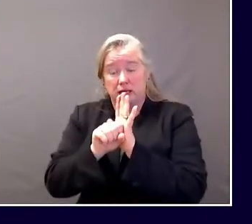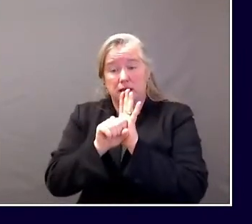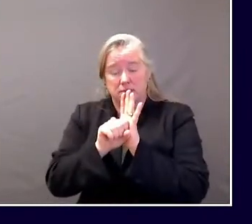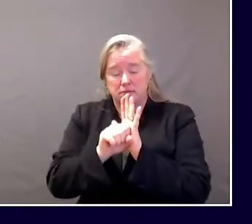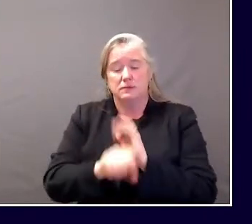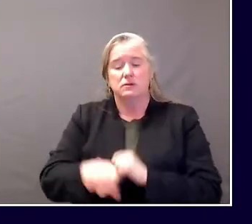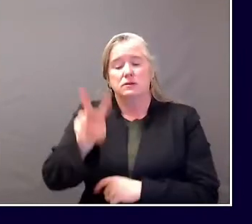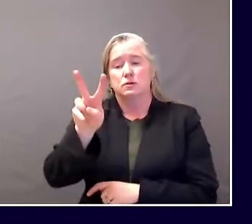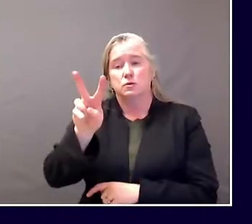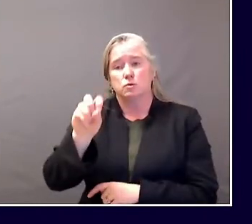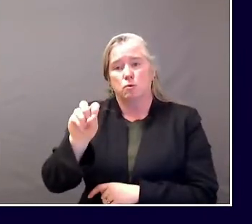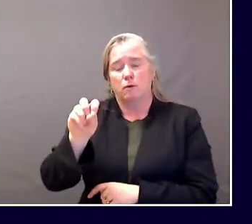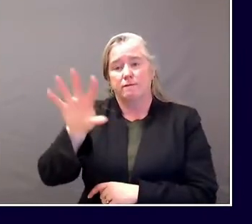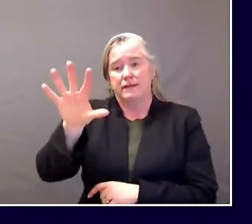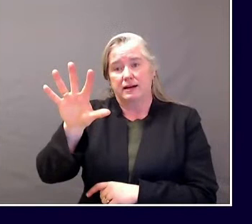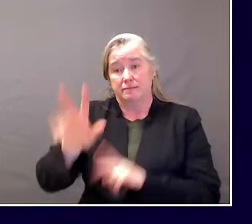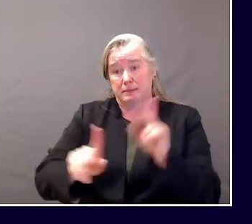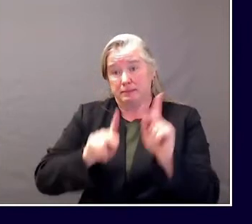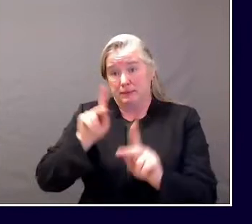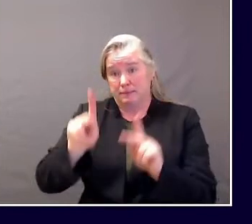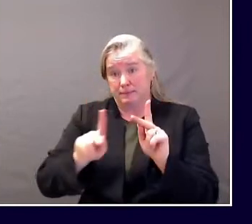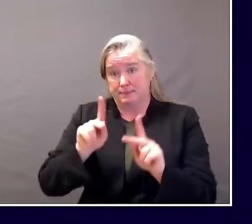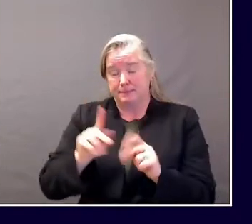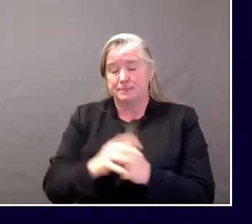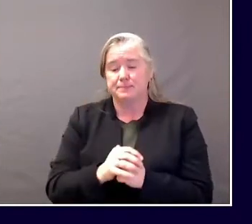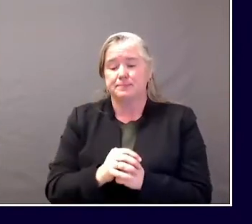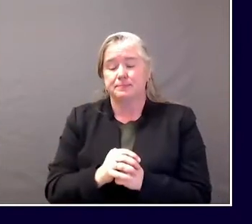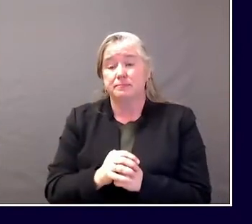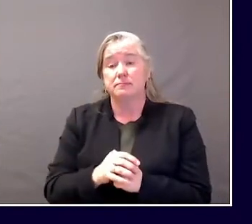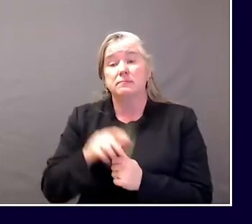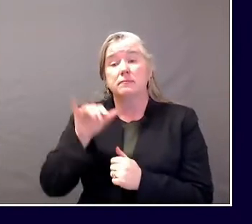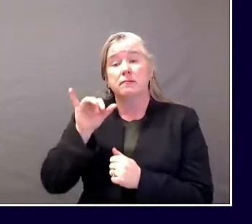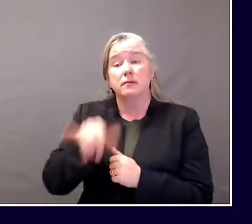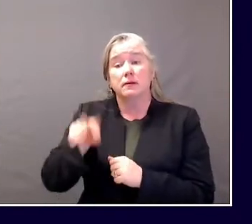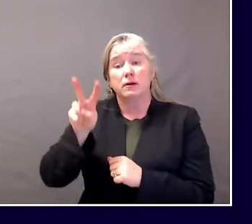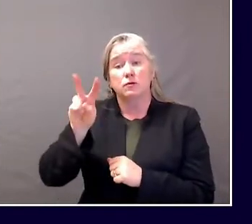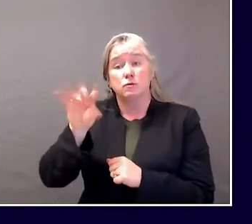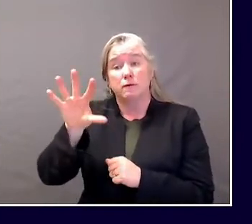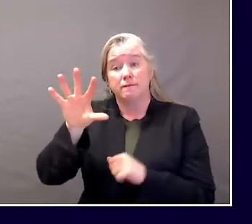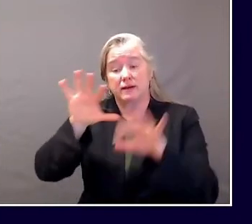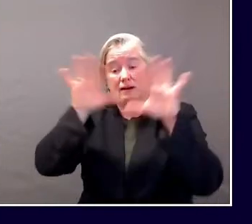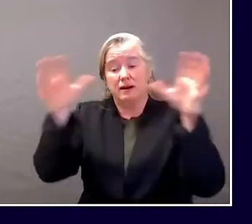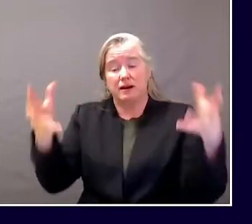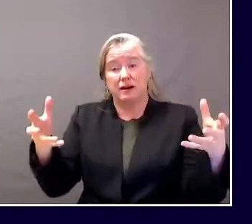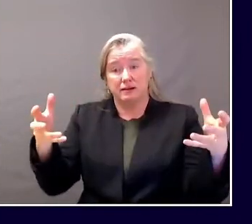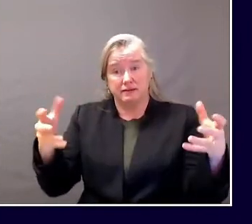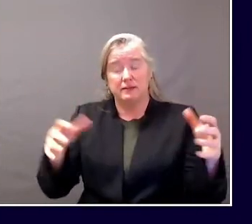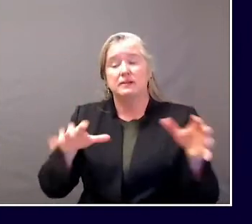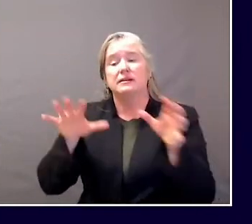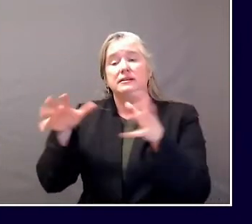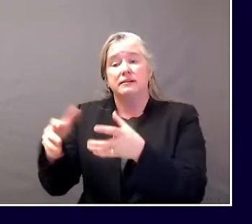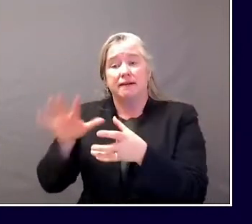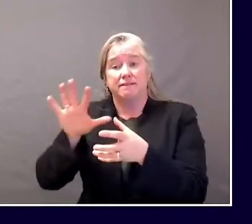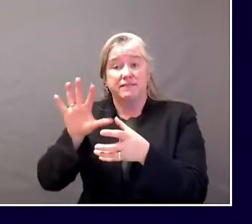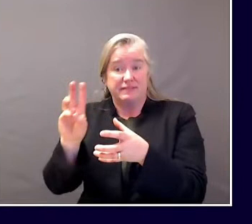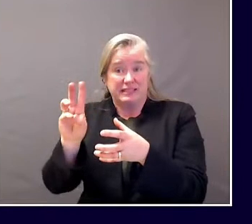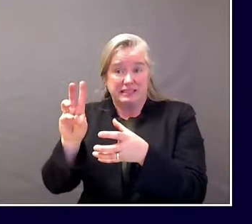are 205 people who are in the hospital with COVID-19. Of those